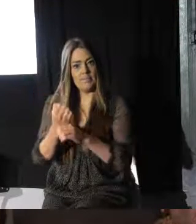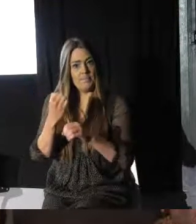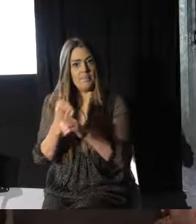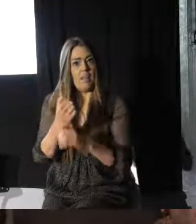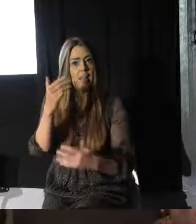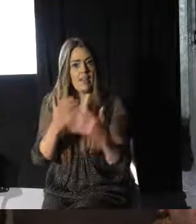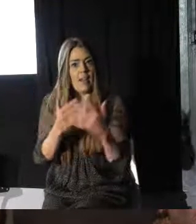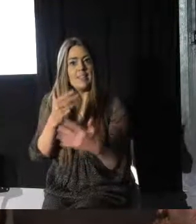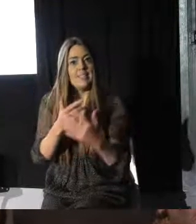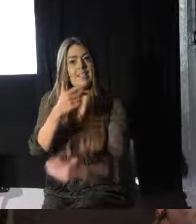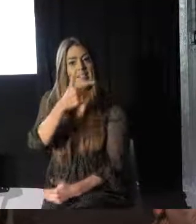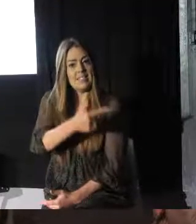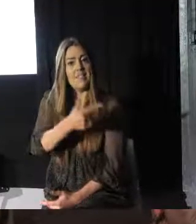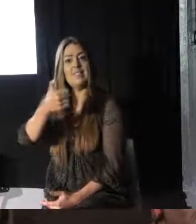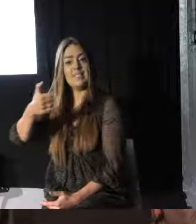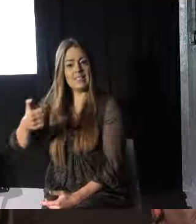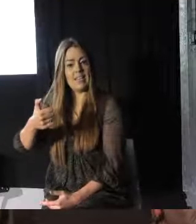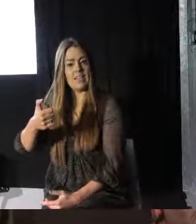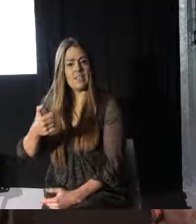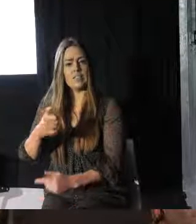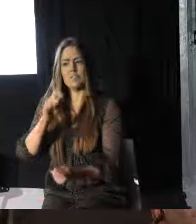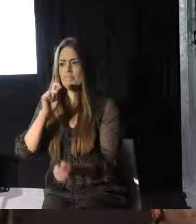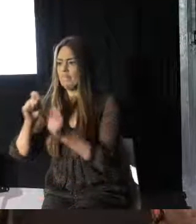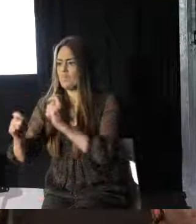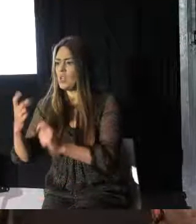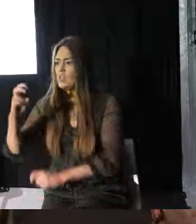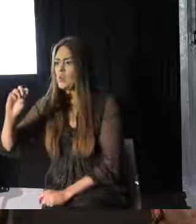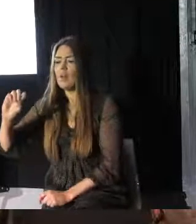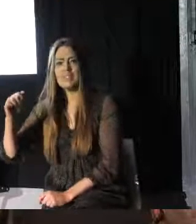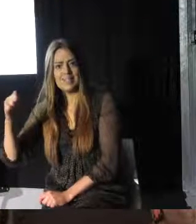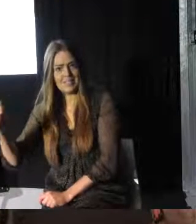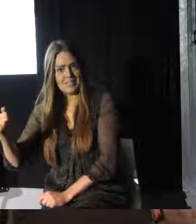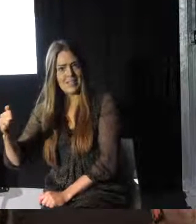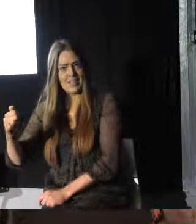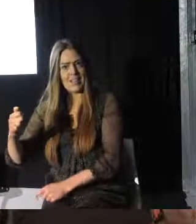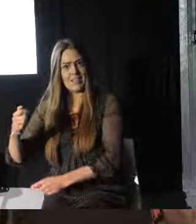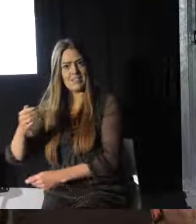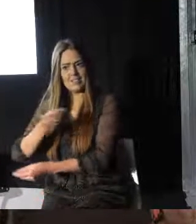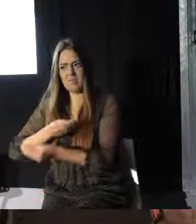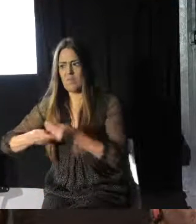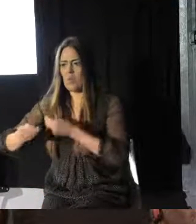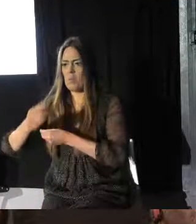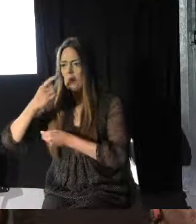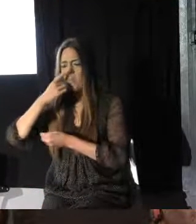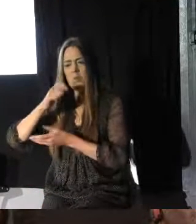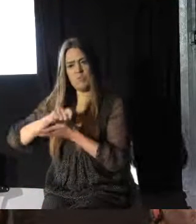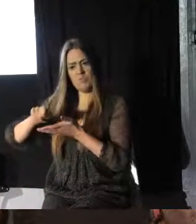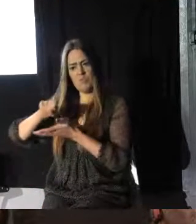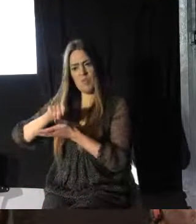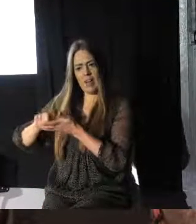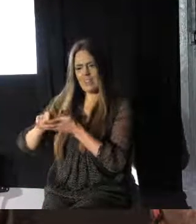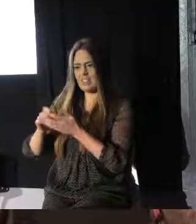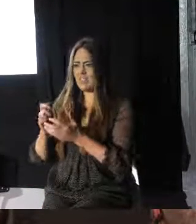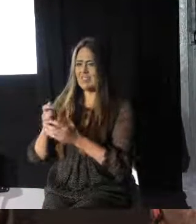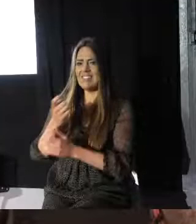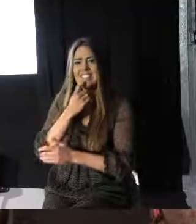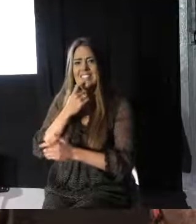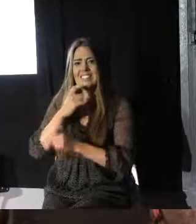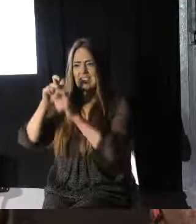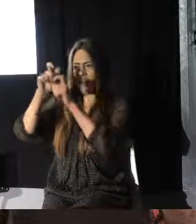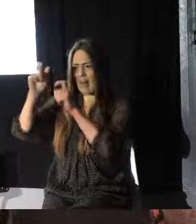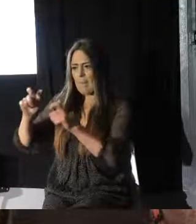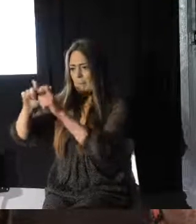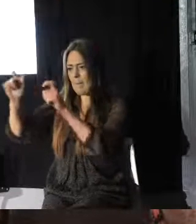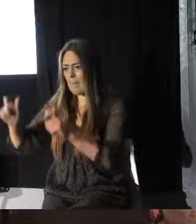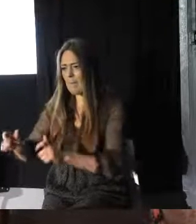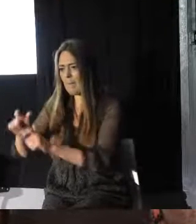By 2006, The Economist could write that with only a skeleton of steel beams left inside